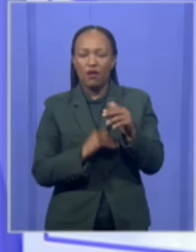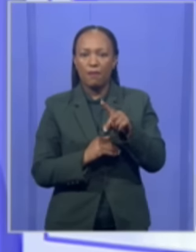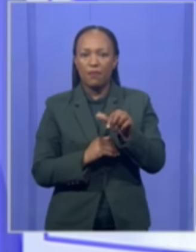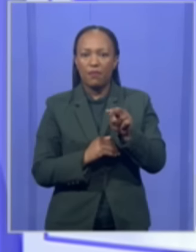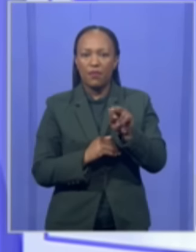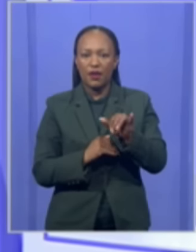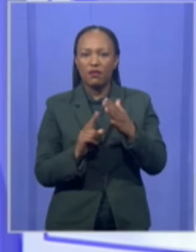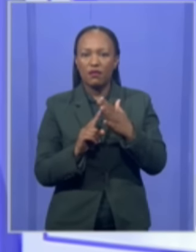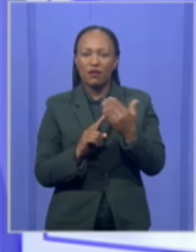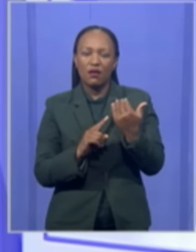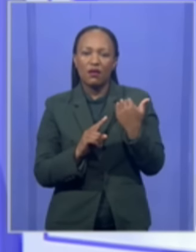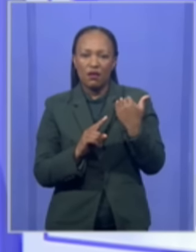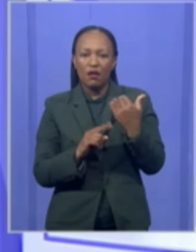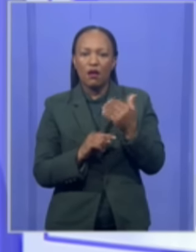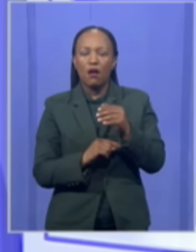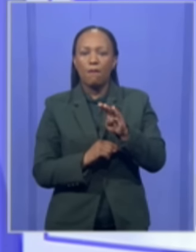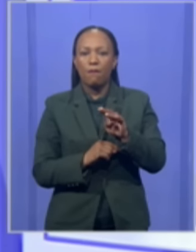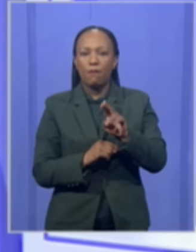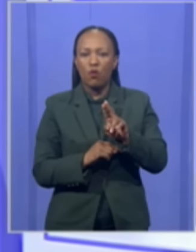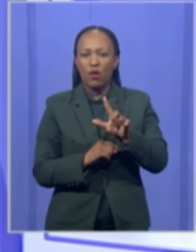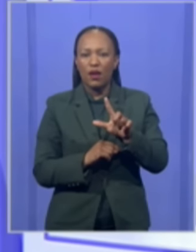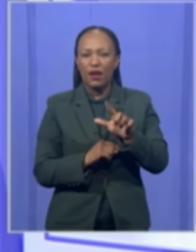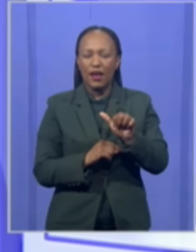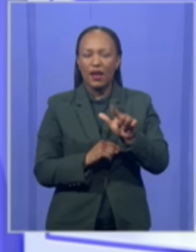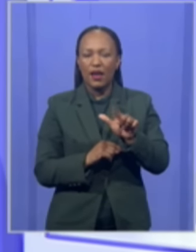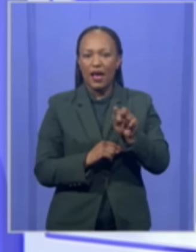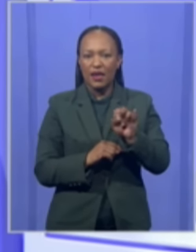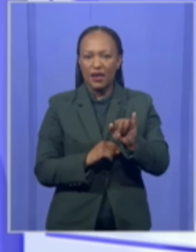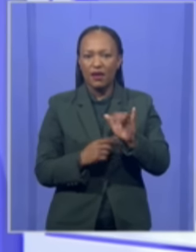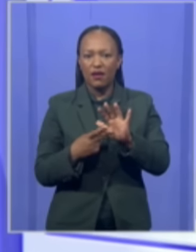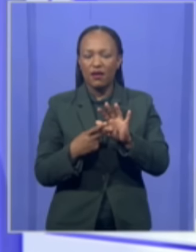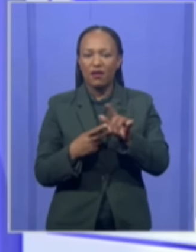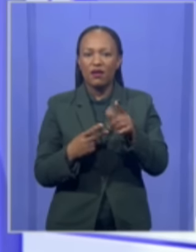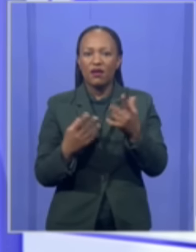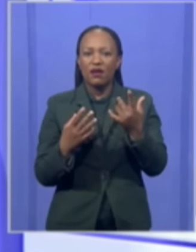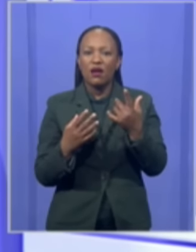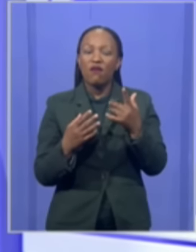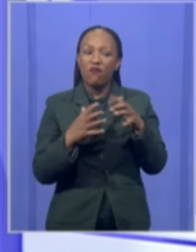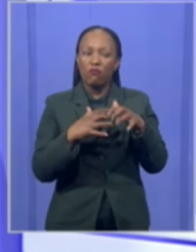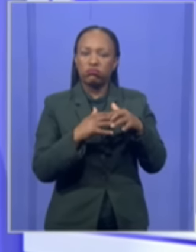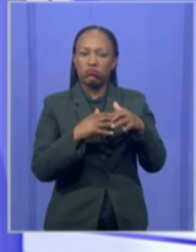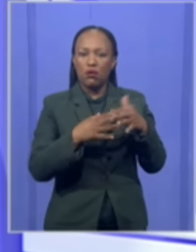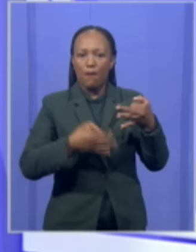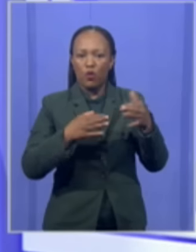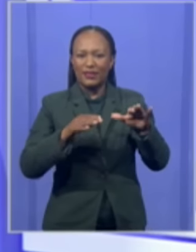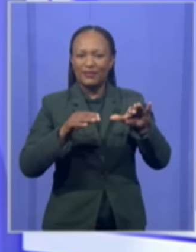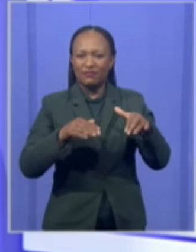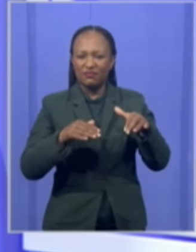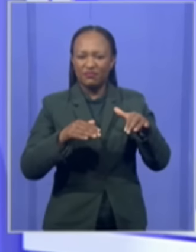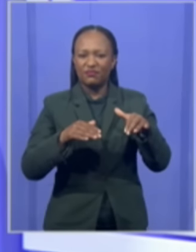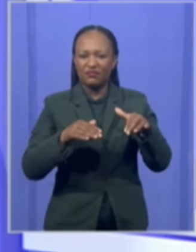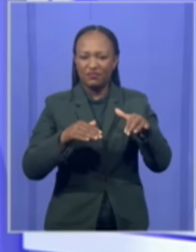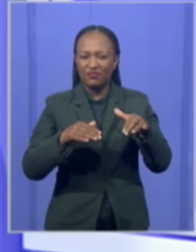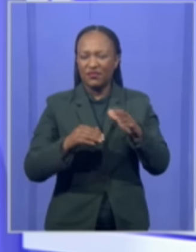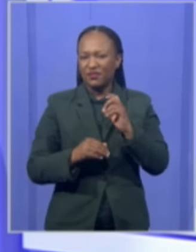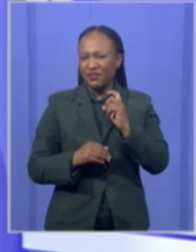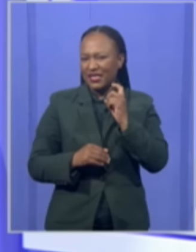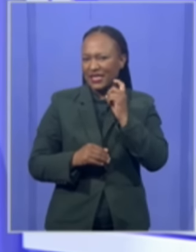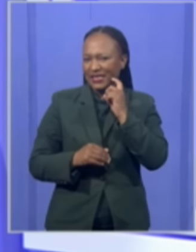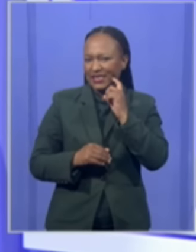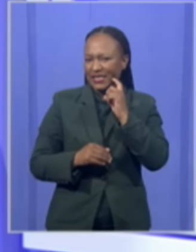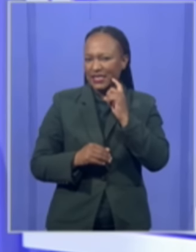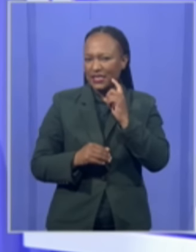bja bosetšhaba nakong yeo Bulelani Ngcuka e le go kanegelo yeo e leng gore ile ya šišinya metheo ya dipolotiki ka nageng go bile bonolo goba